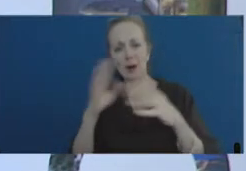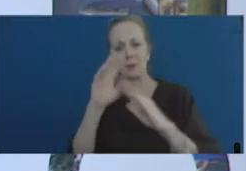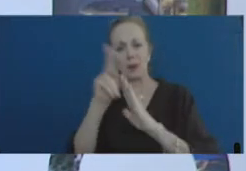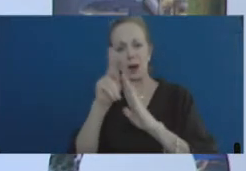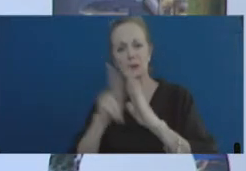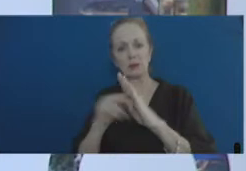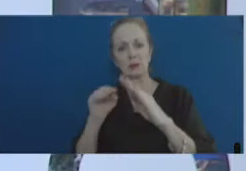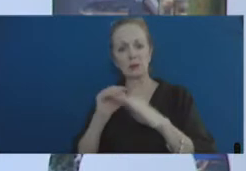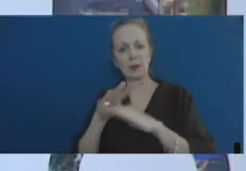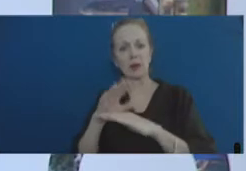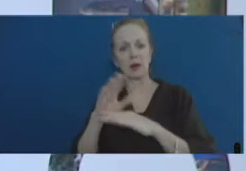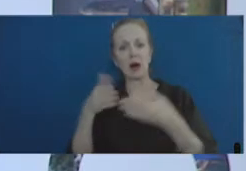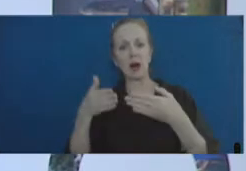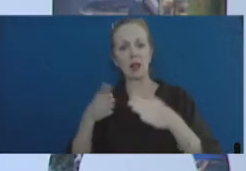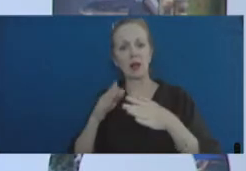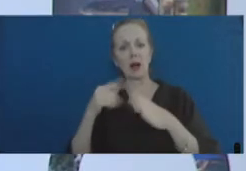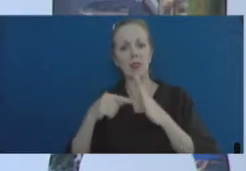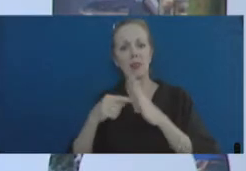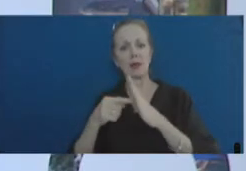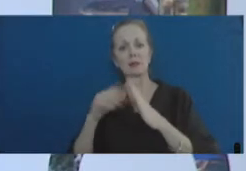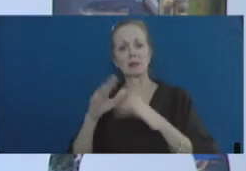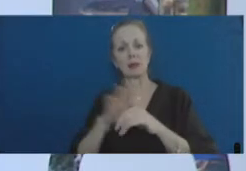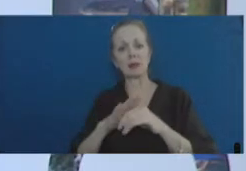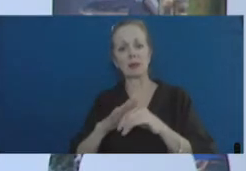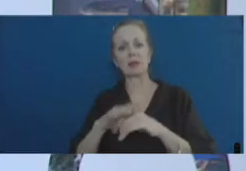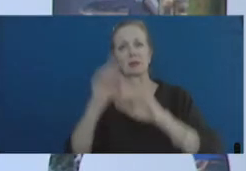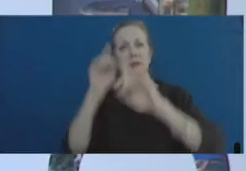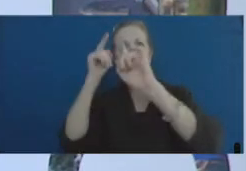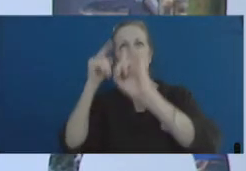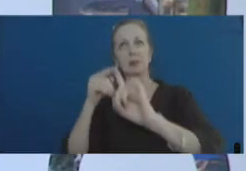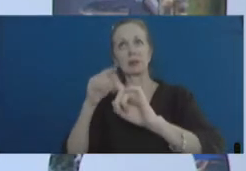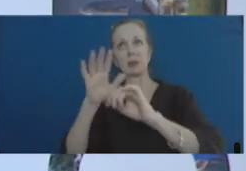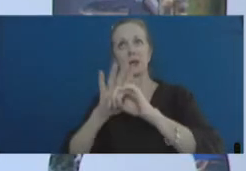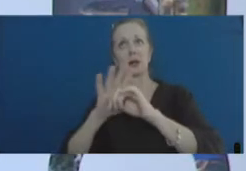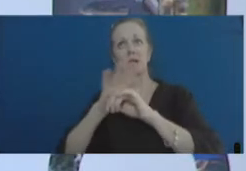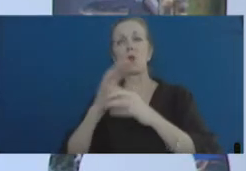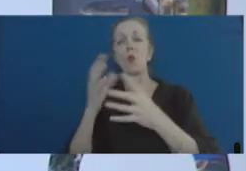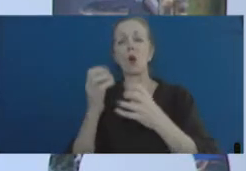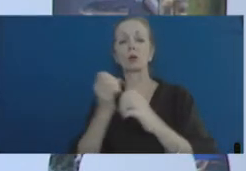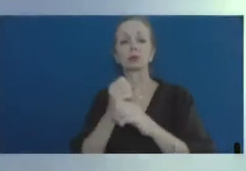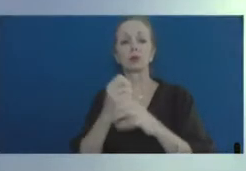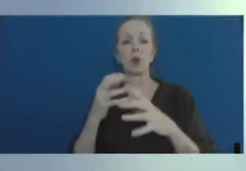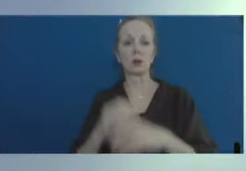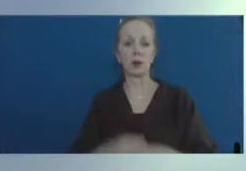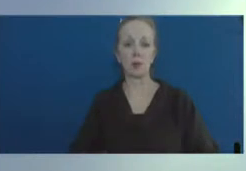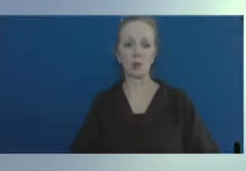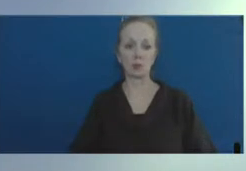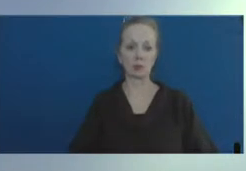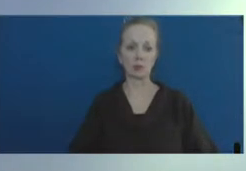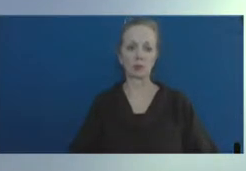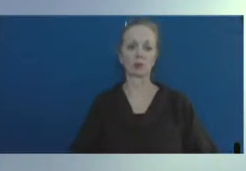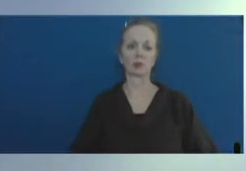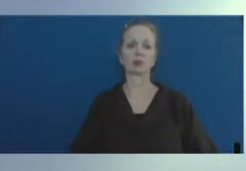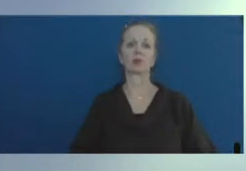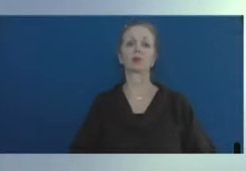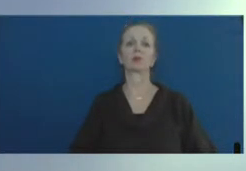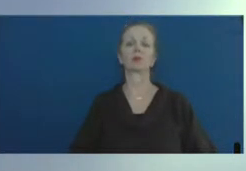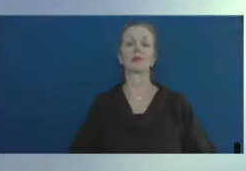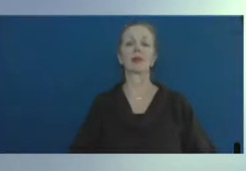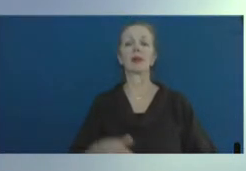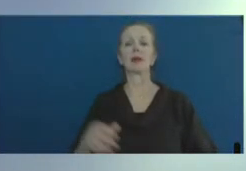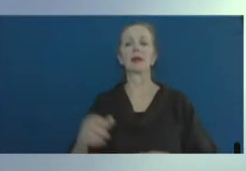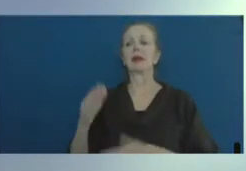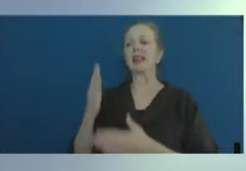of allowing these in areas, in targeted areas where we want to grow. I mean, some of this goes right back to what we were talking about